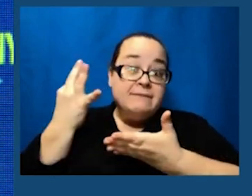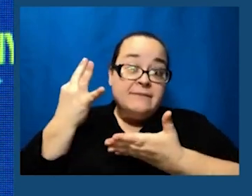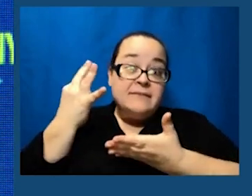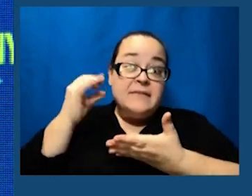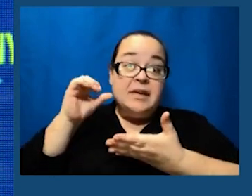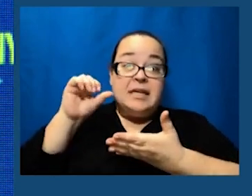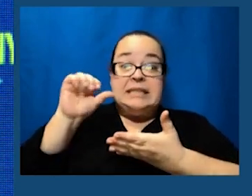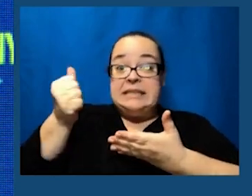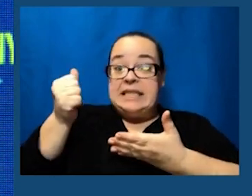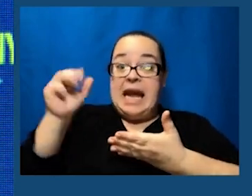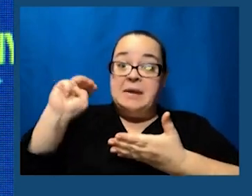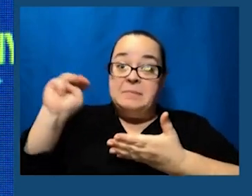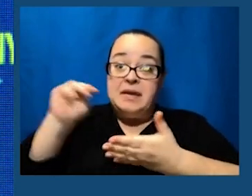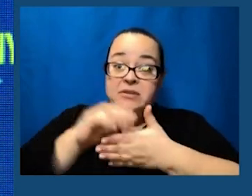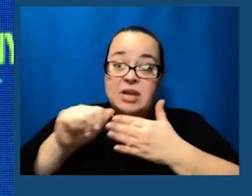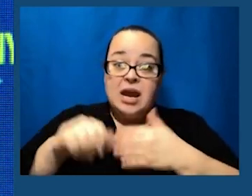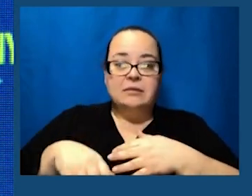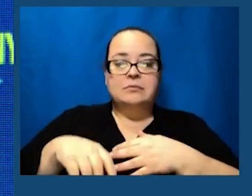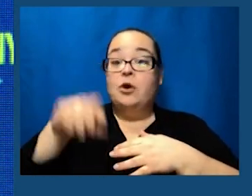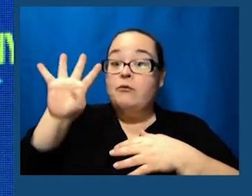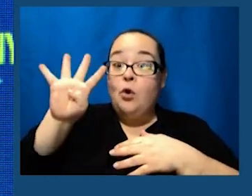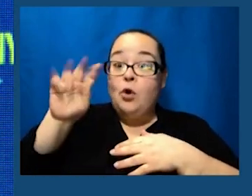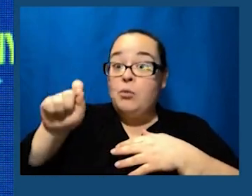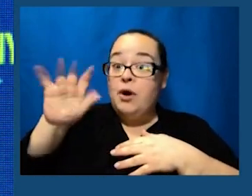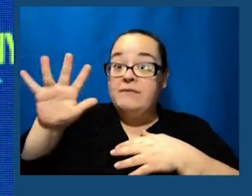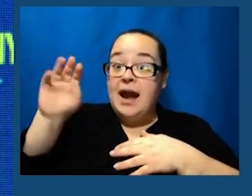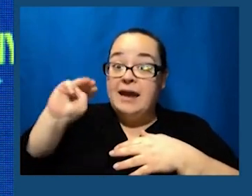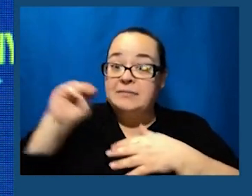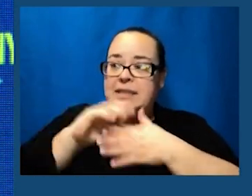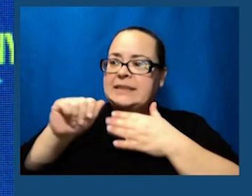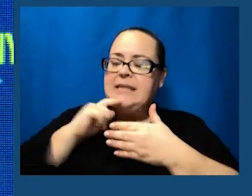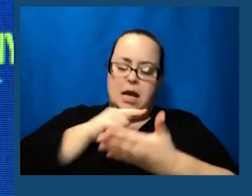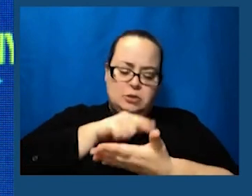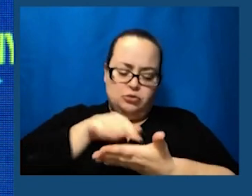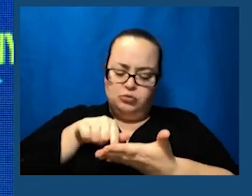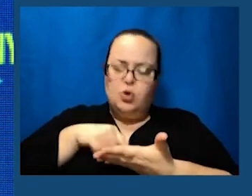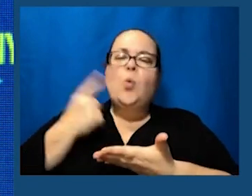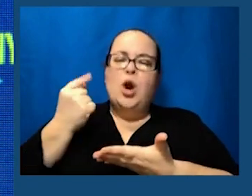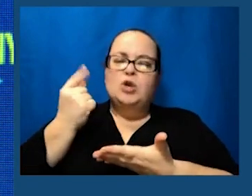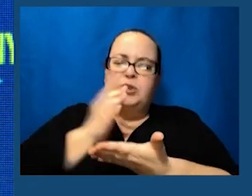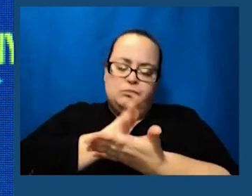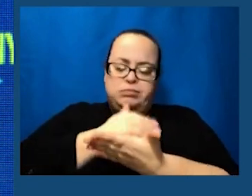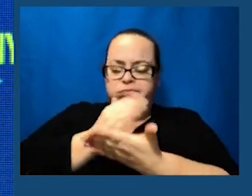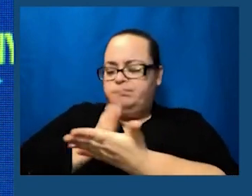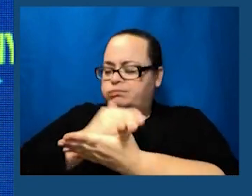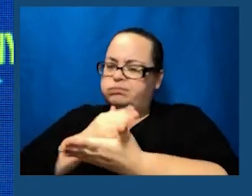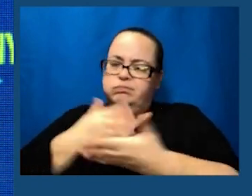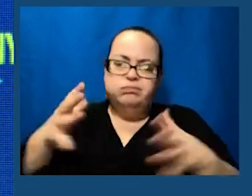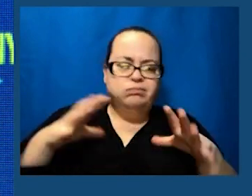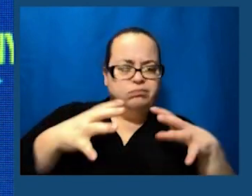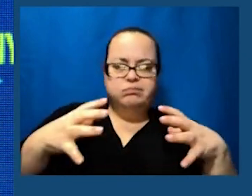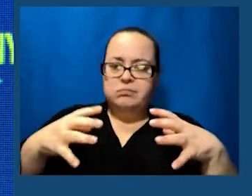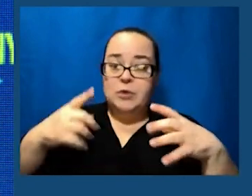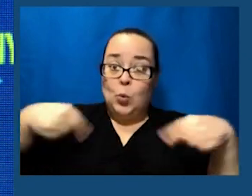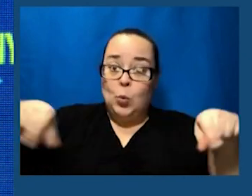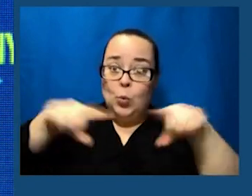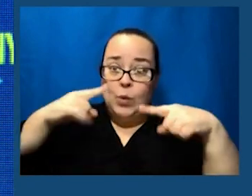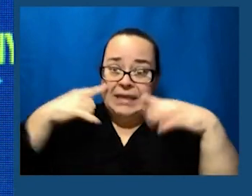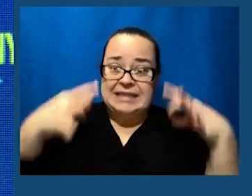$4.5 million, this is what we would do with it. If someone came to me and said we could do that and shape our own destiny and the state would fund